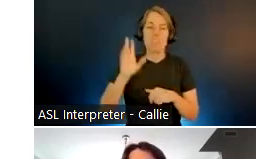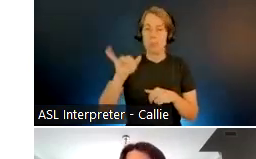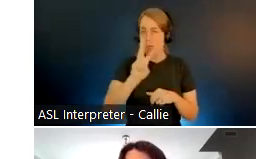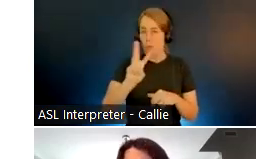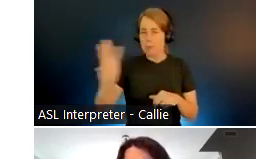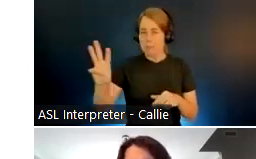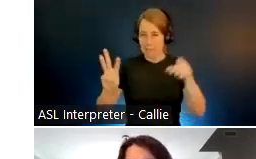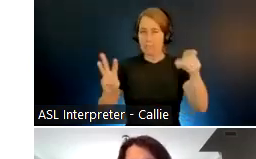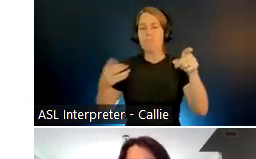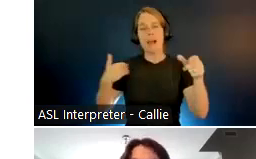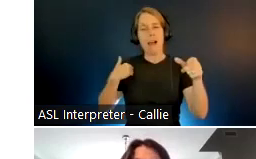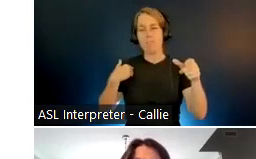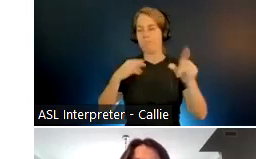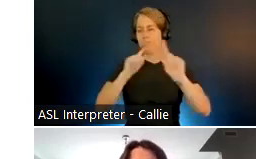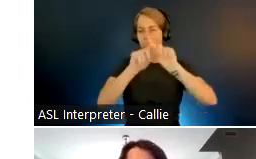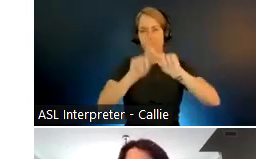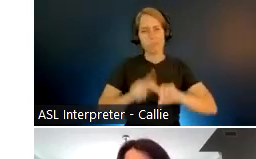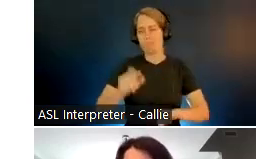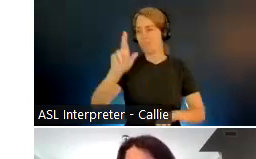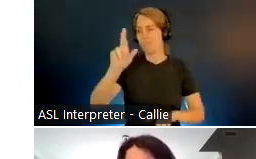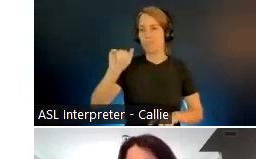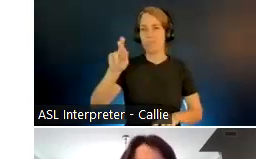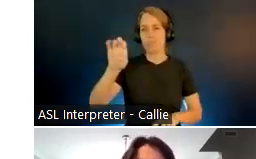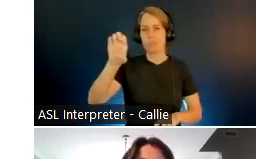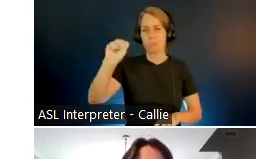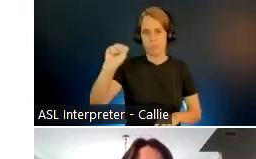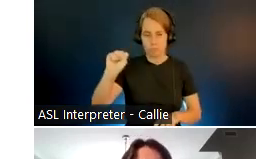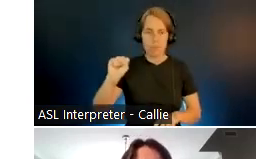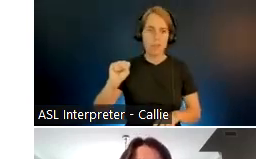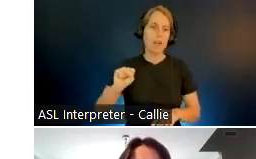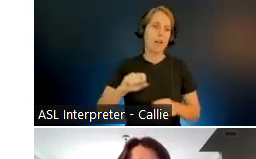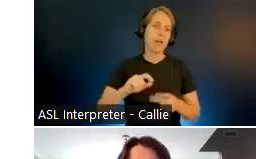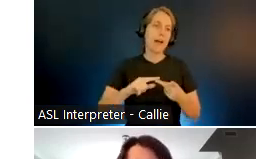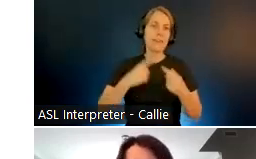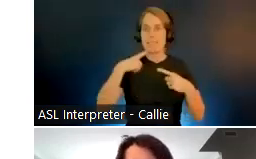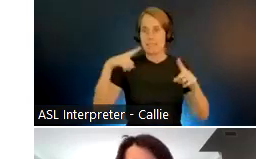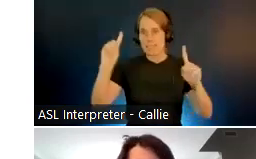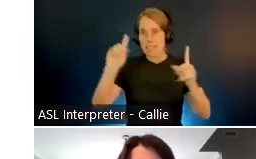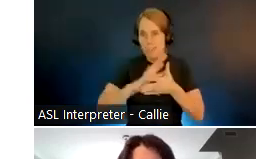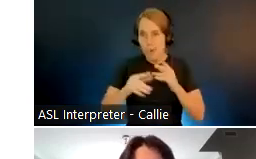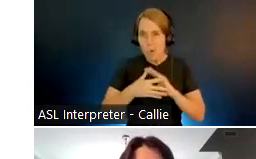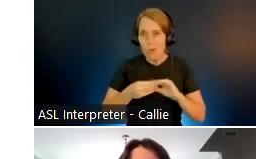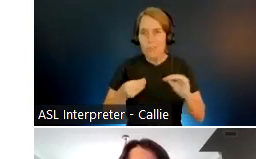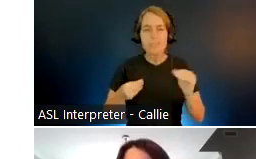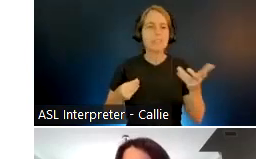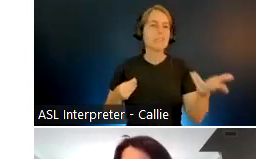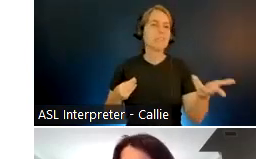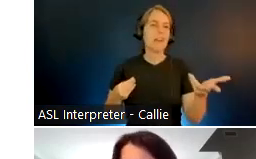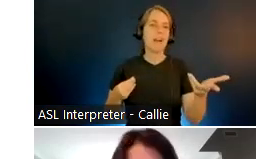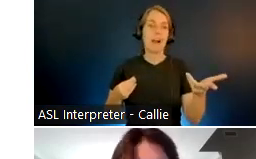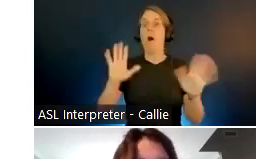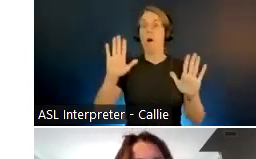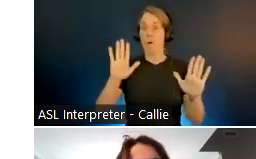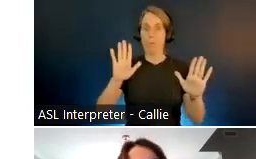for different populations. We have success stories. We have upcoming events. I forgot events